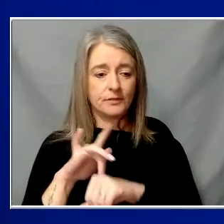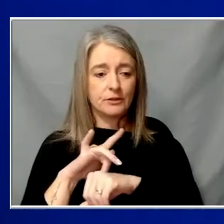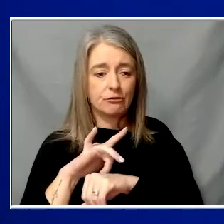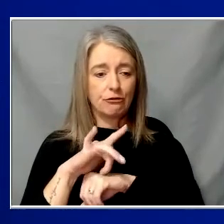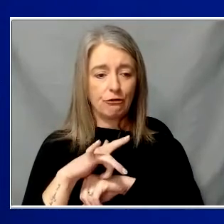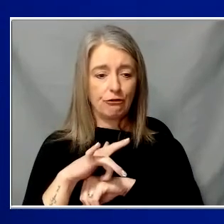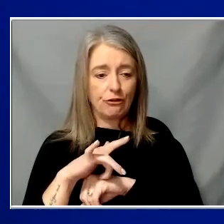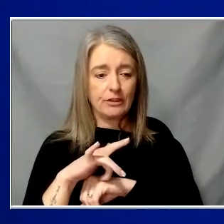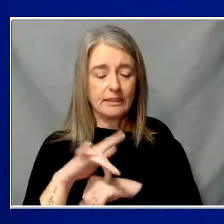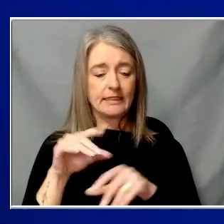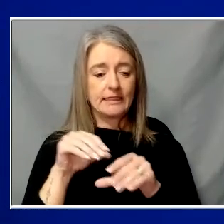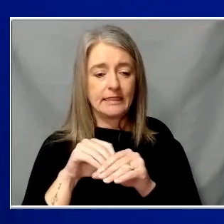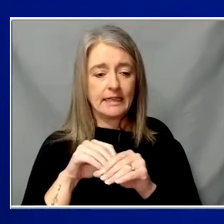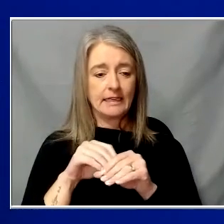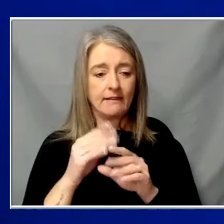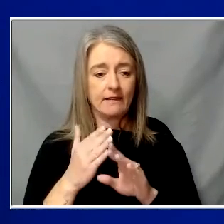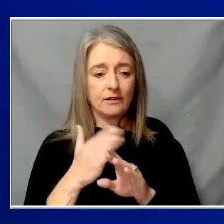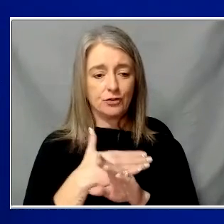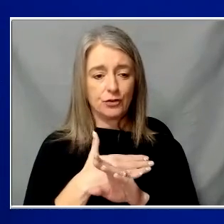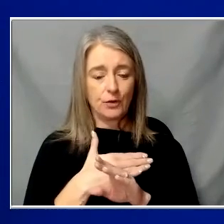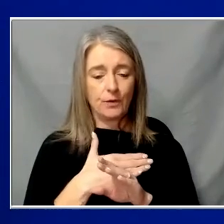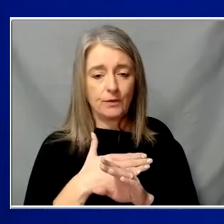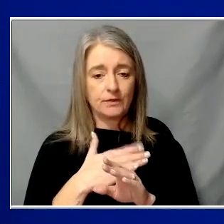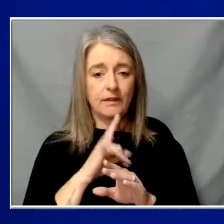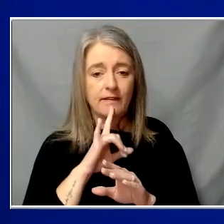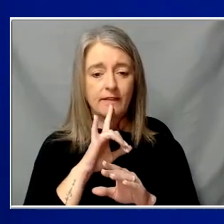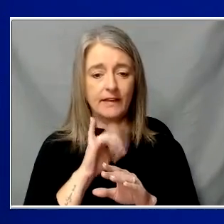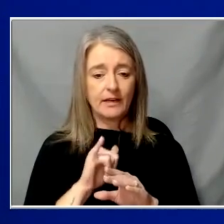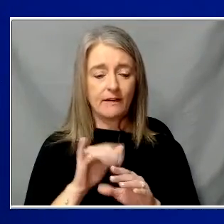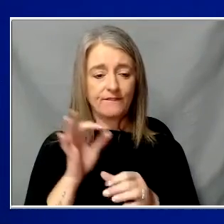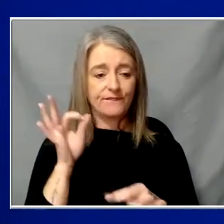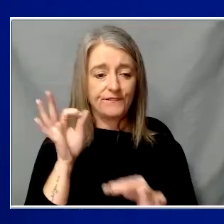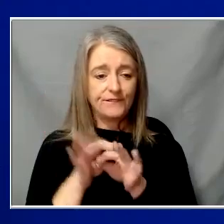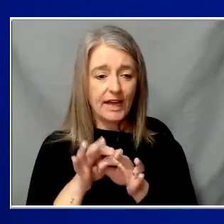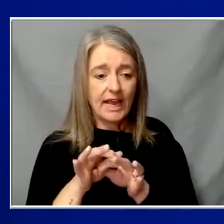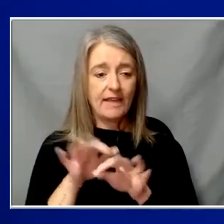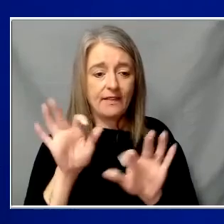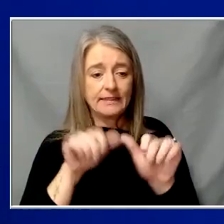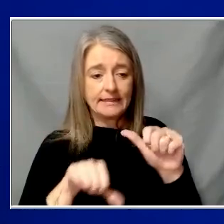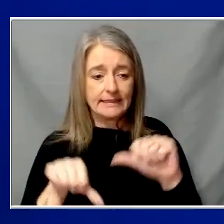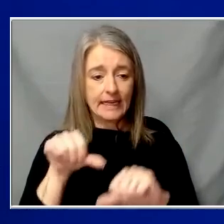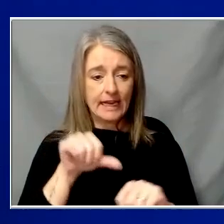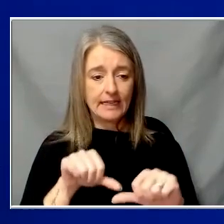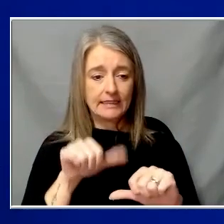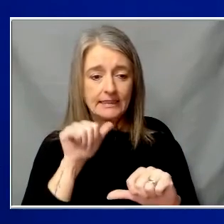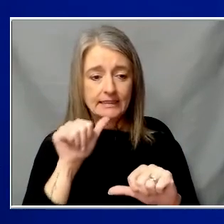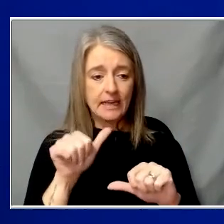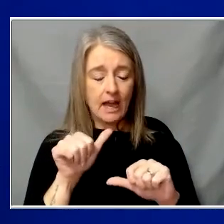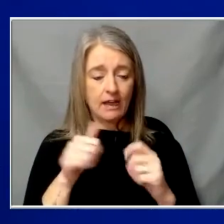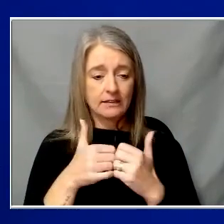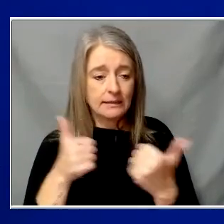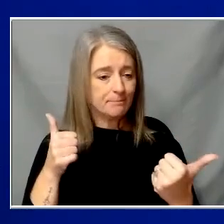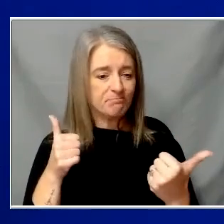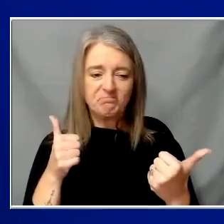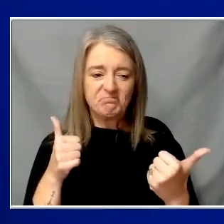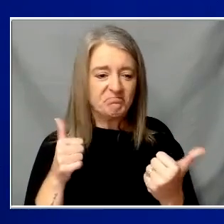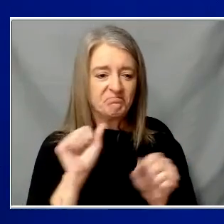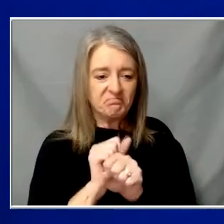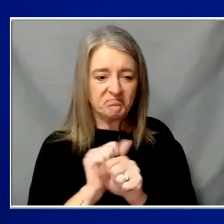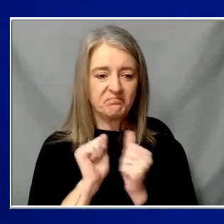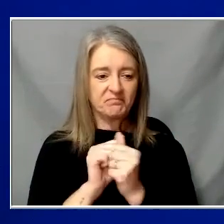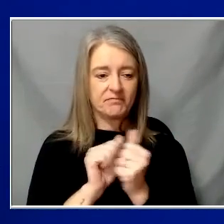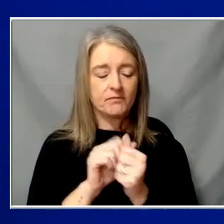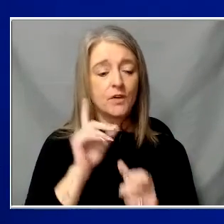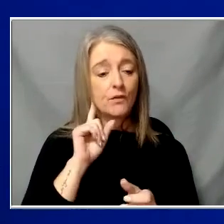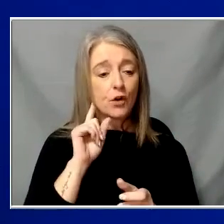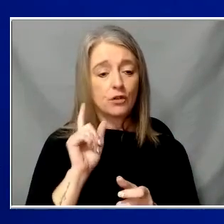in the show. And there is faith and science, and they are not mutually exclusive. And we've even heard Dr. Stites talk about that. I